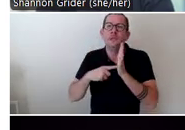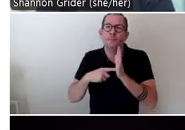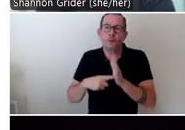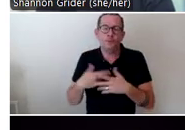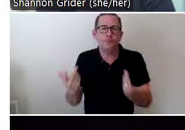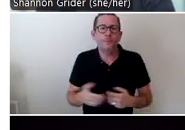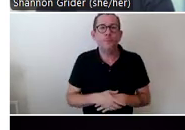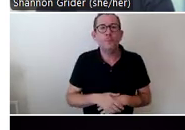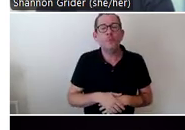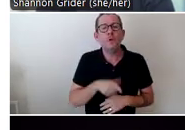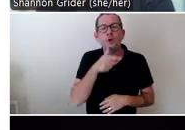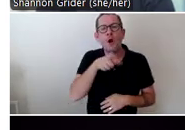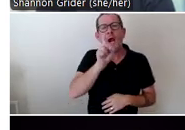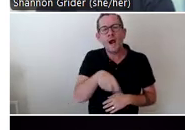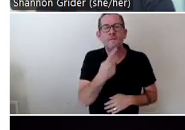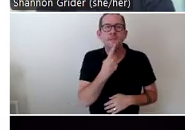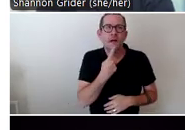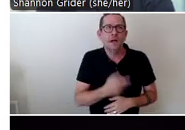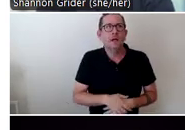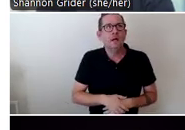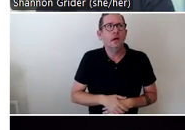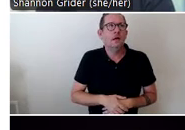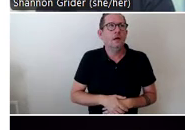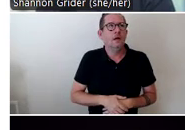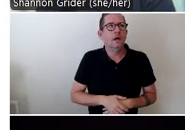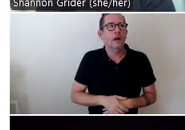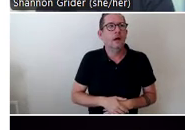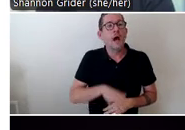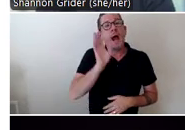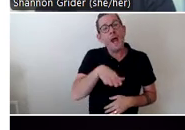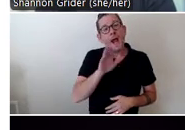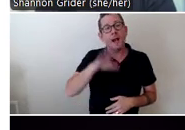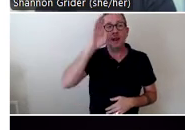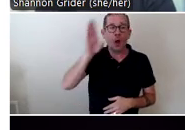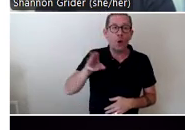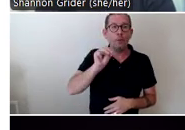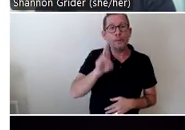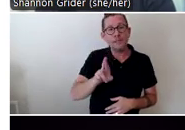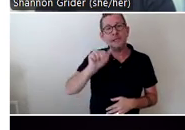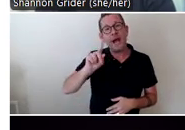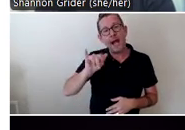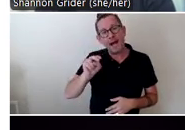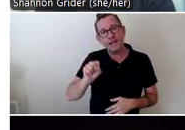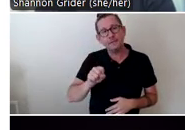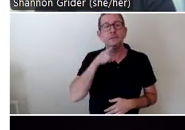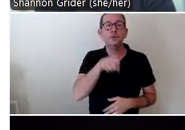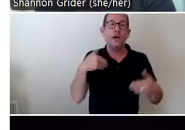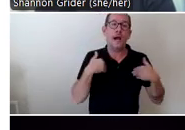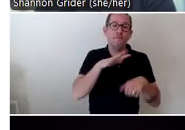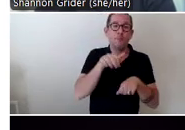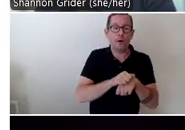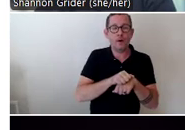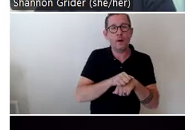name of your company, or could just sign it incorrectly. So if you put it in text or even in an